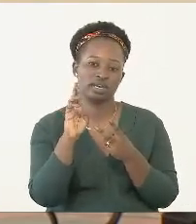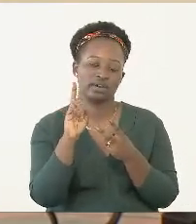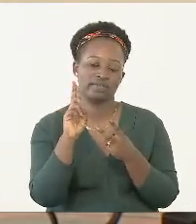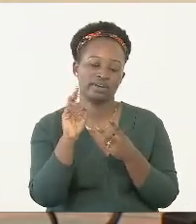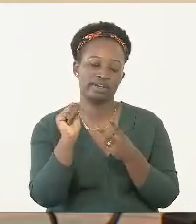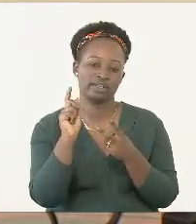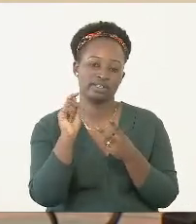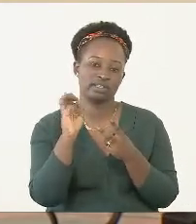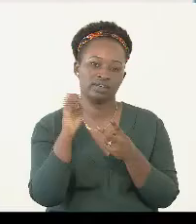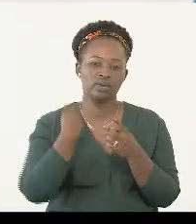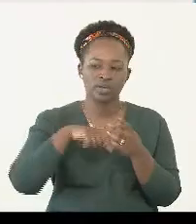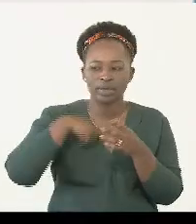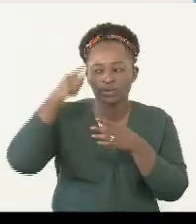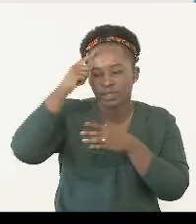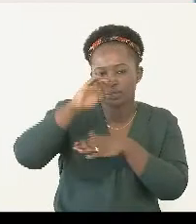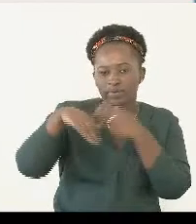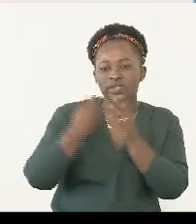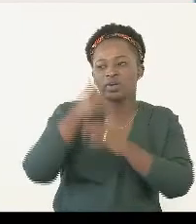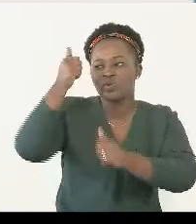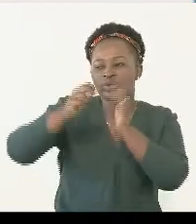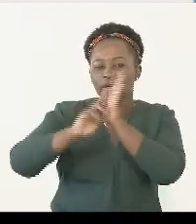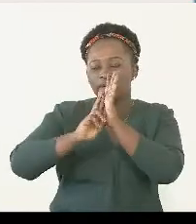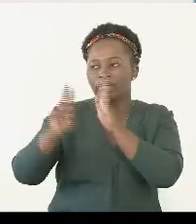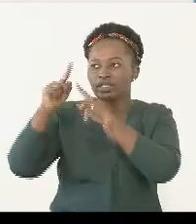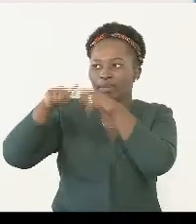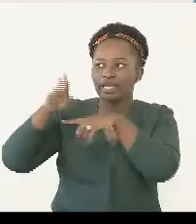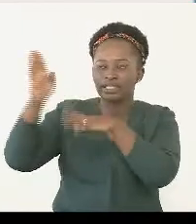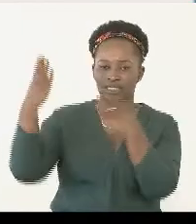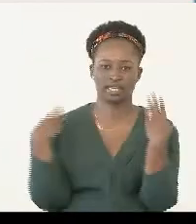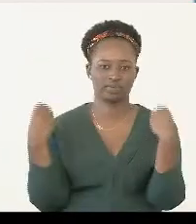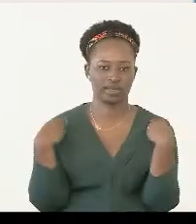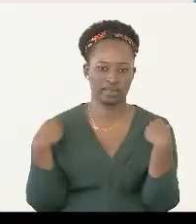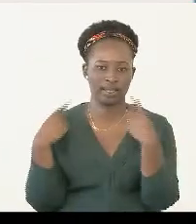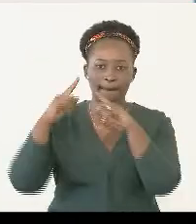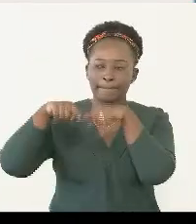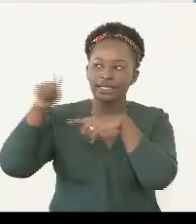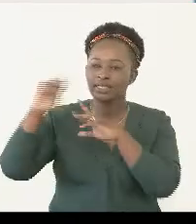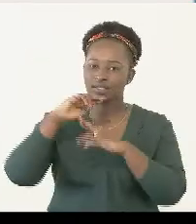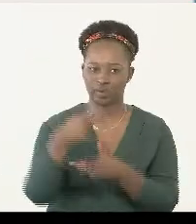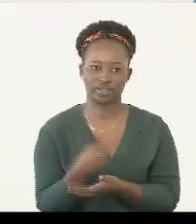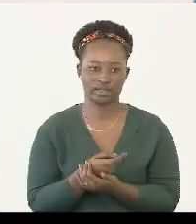the 3. Which one is represented by this experiment, by this result?